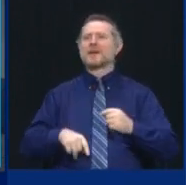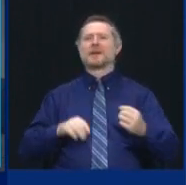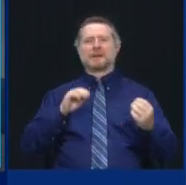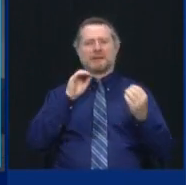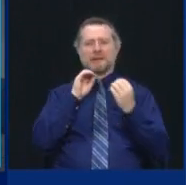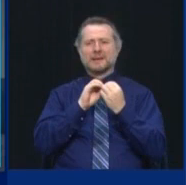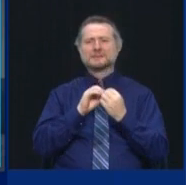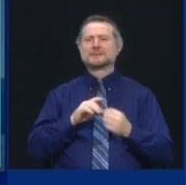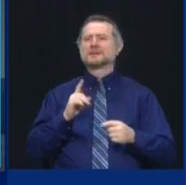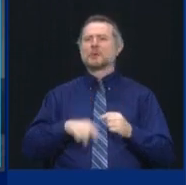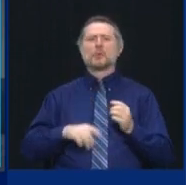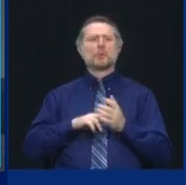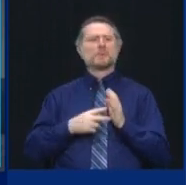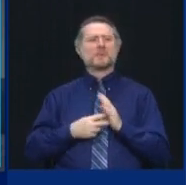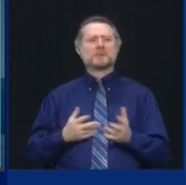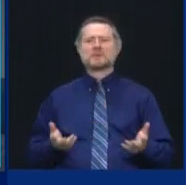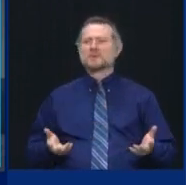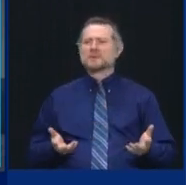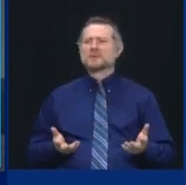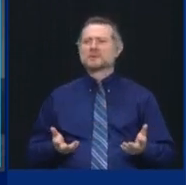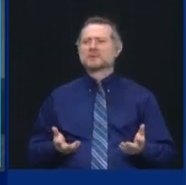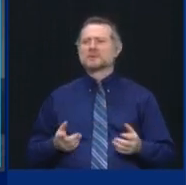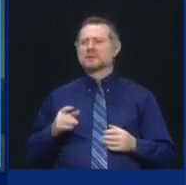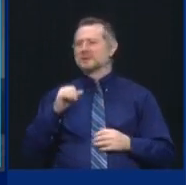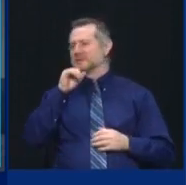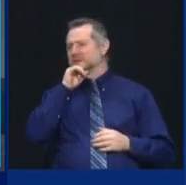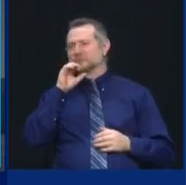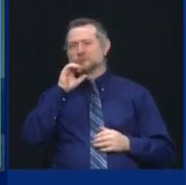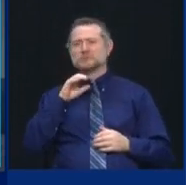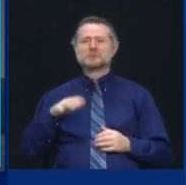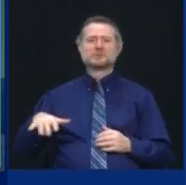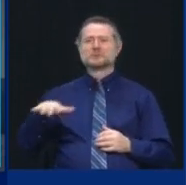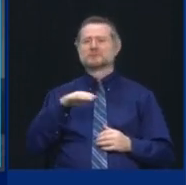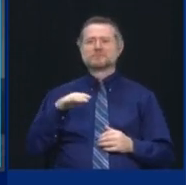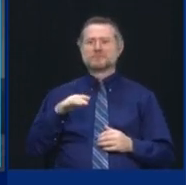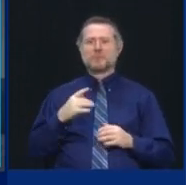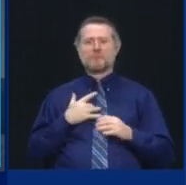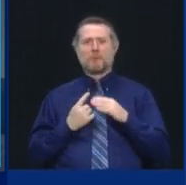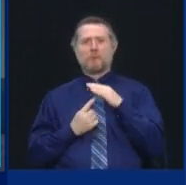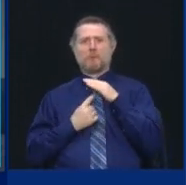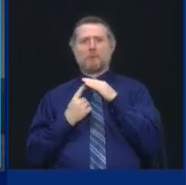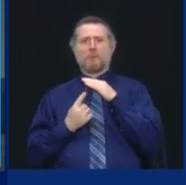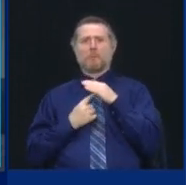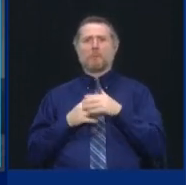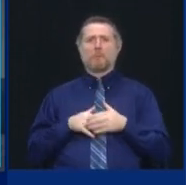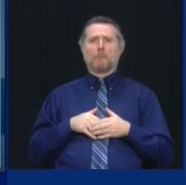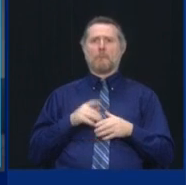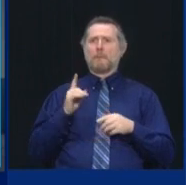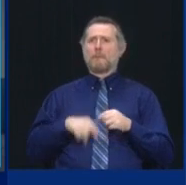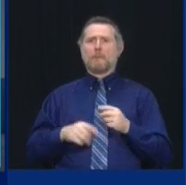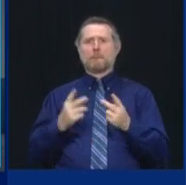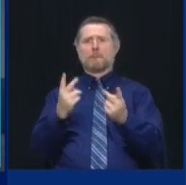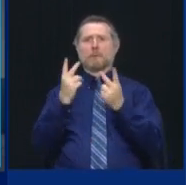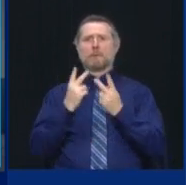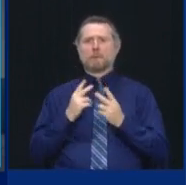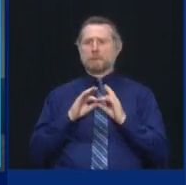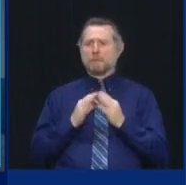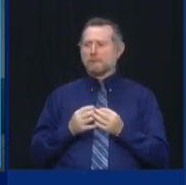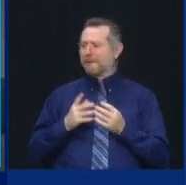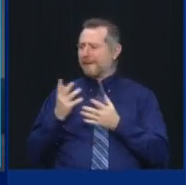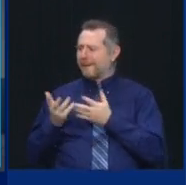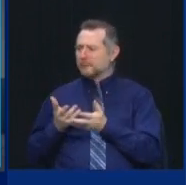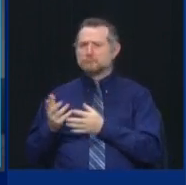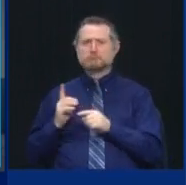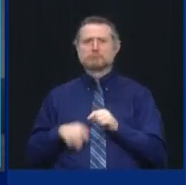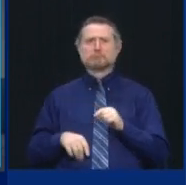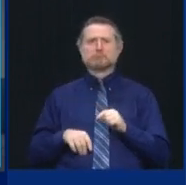What did it say to senior citizens who were basically trapped in their homes? You can't visit your family.